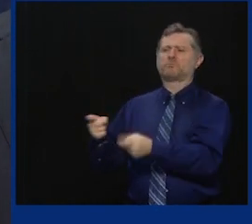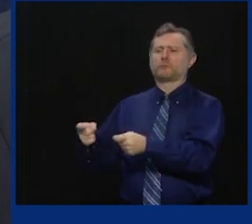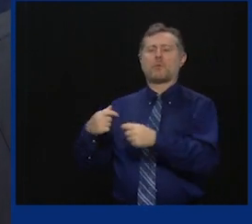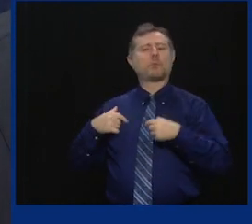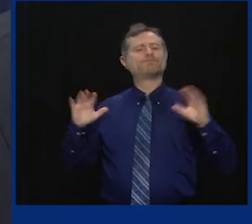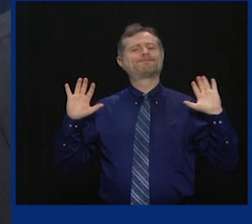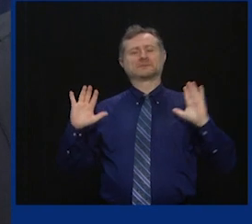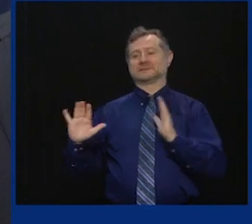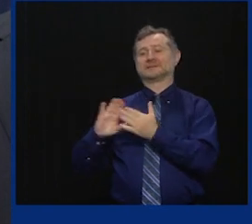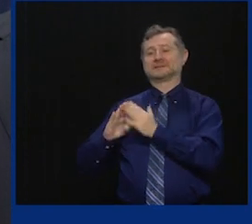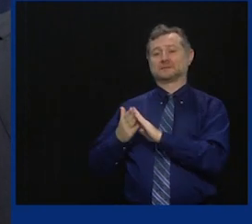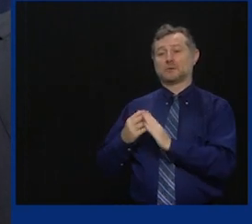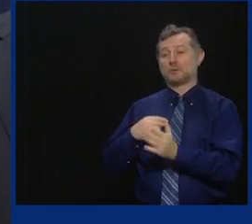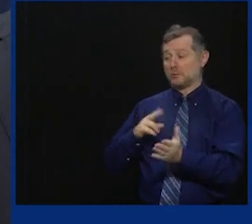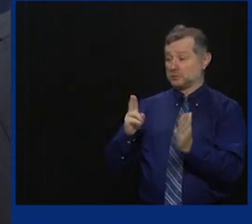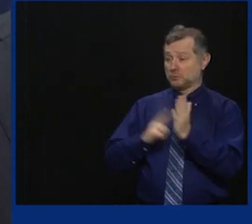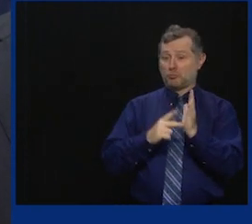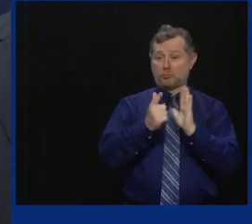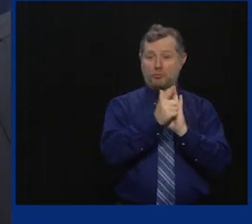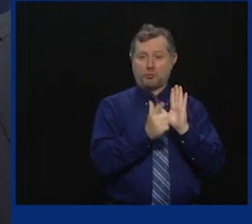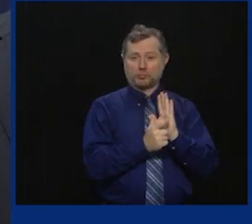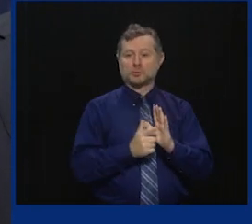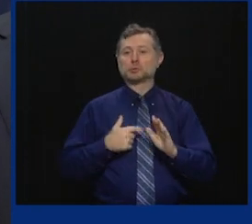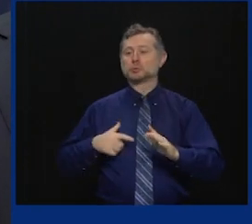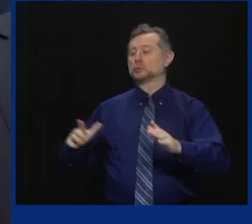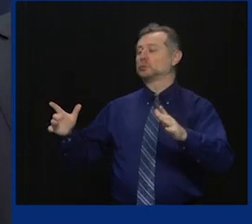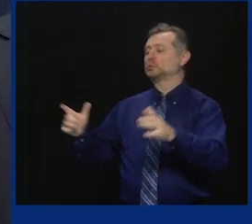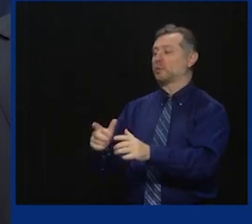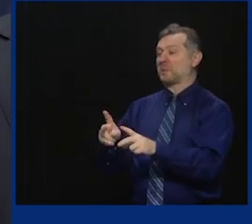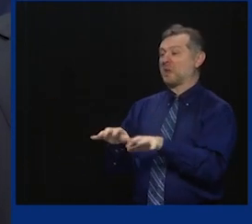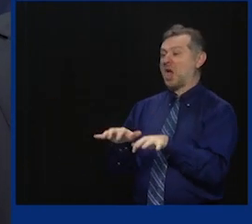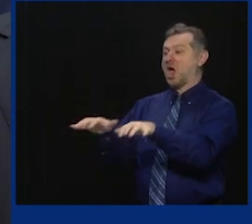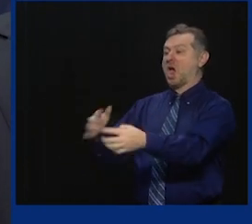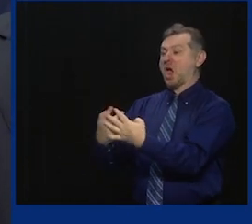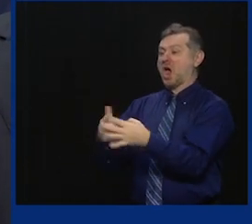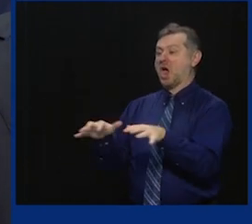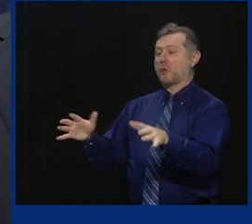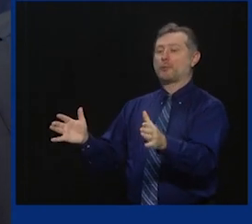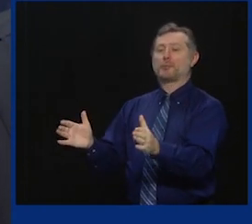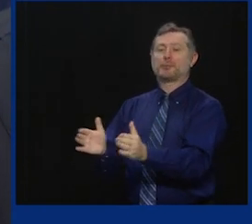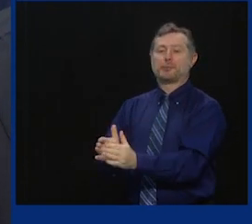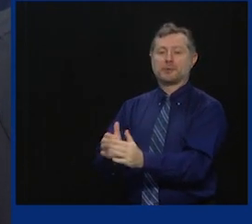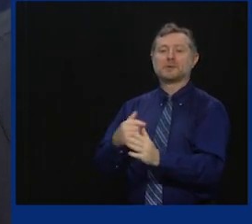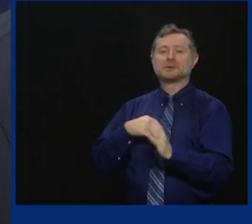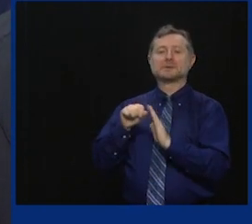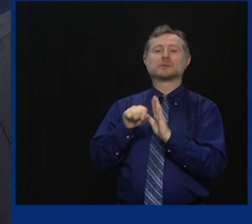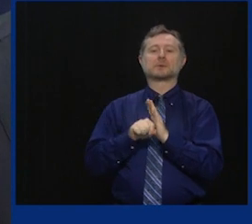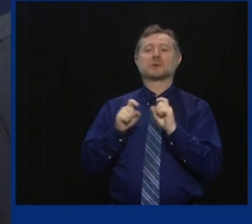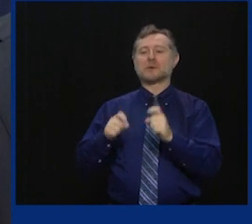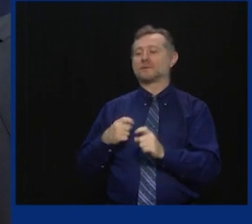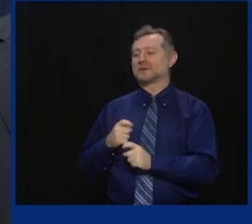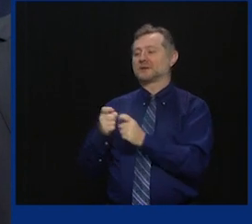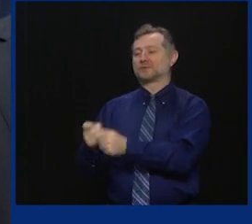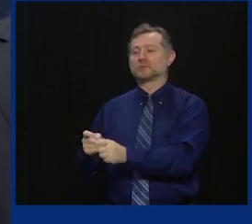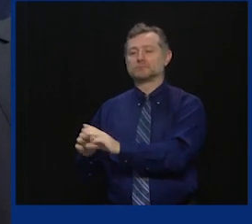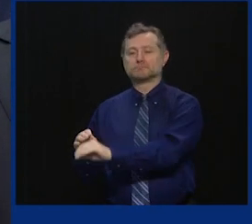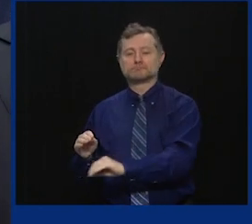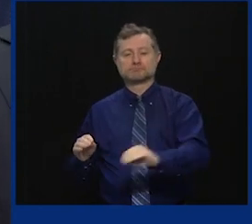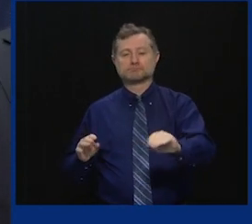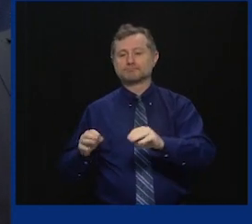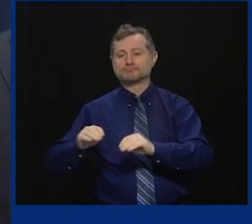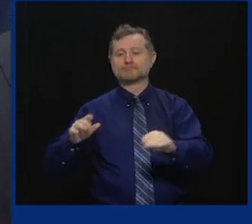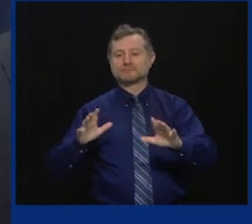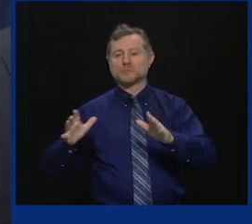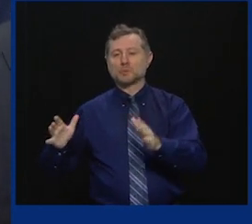the population overall. That is the contribution we can make as a state, is to reduce the numbers, the two categories of people I just